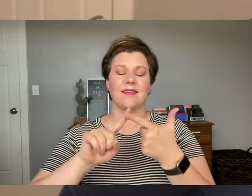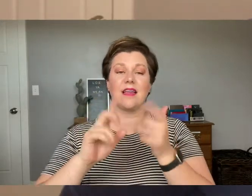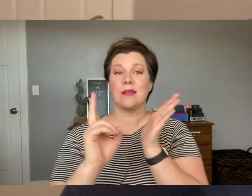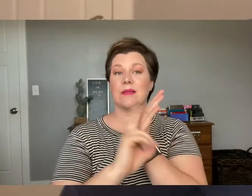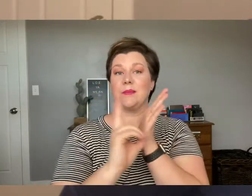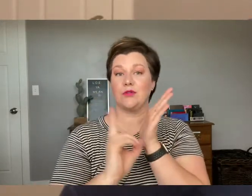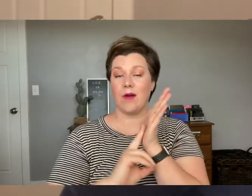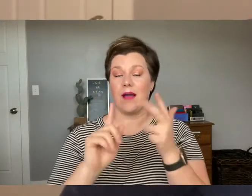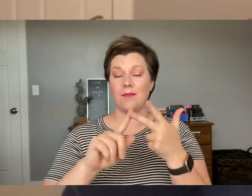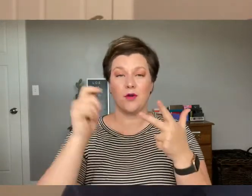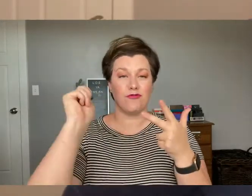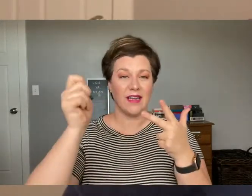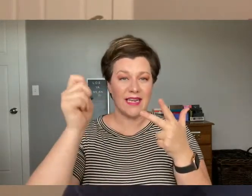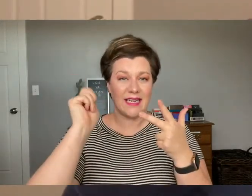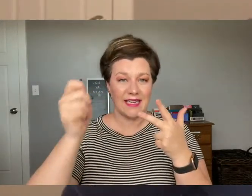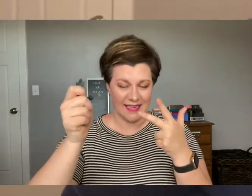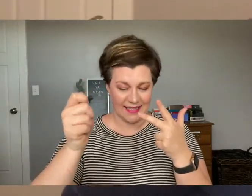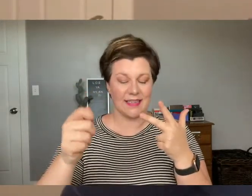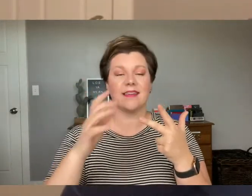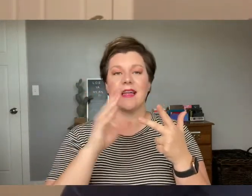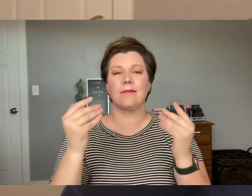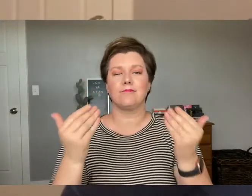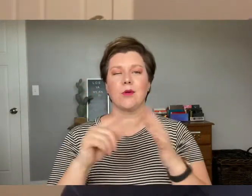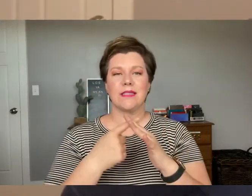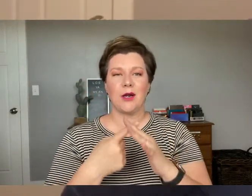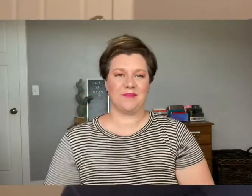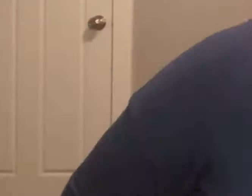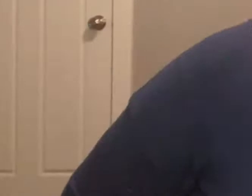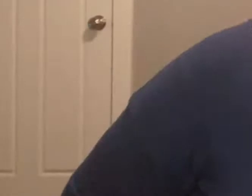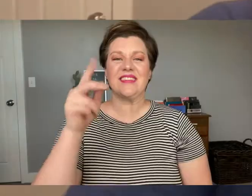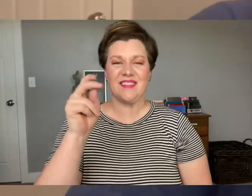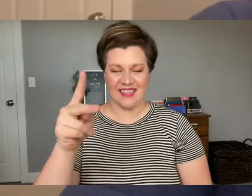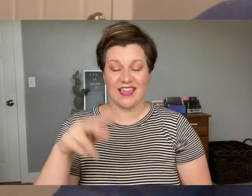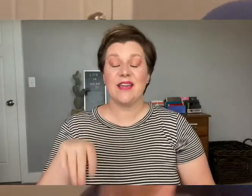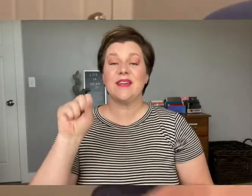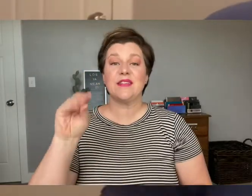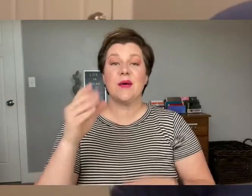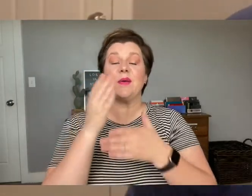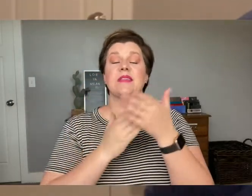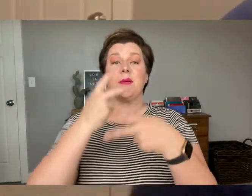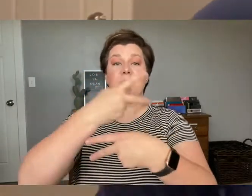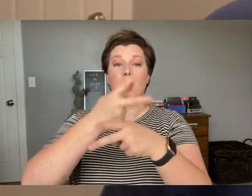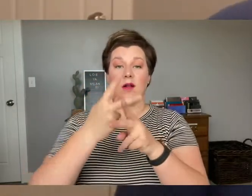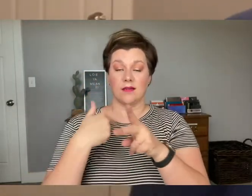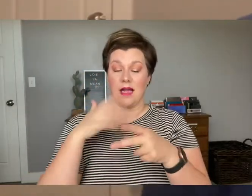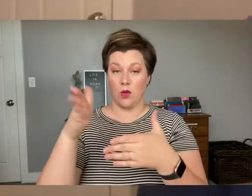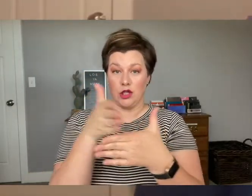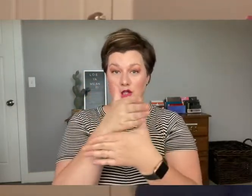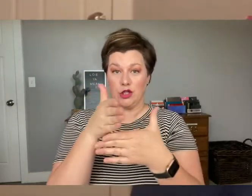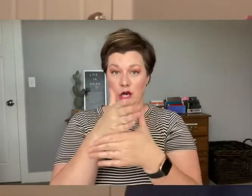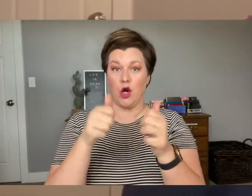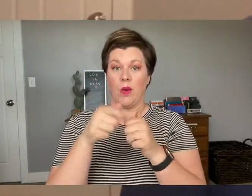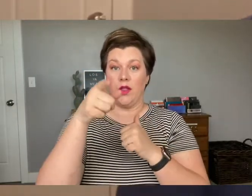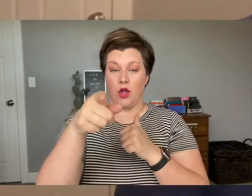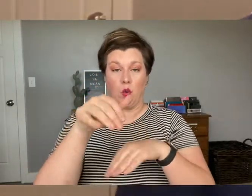button, subscribe, and ring that bell, and let's get started. Okay, so there are some products that I am gonna be sharing with